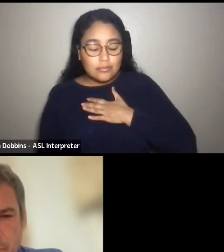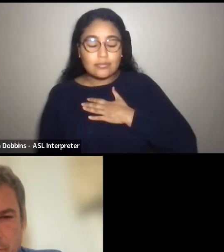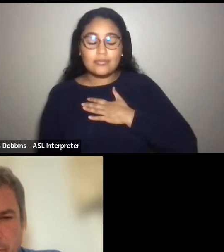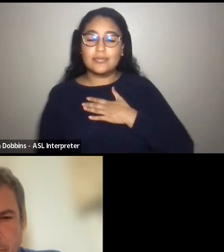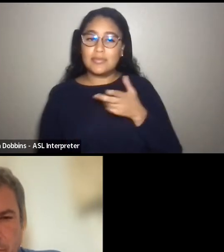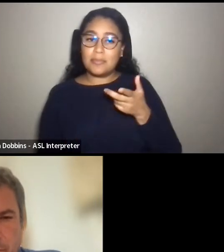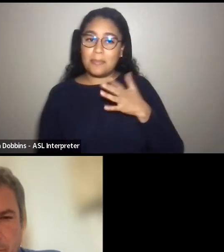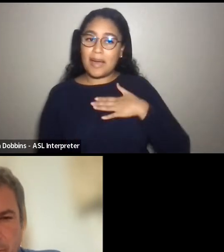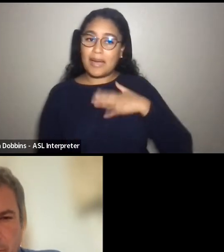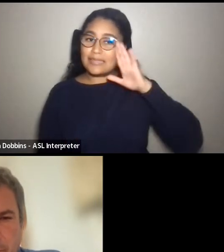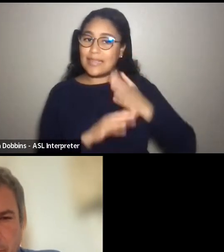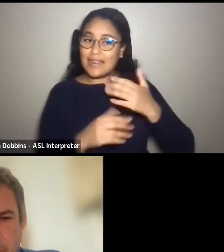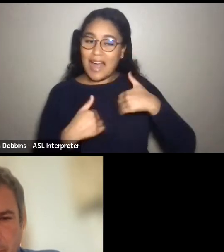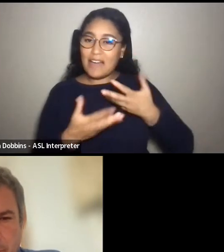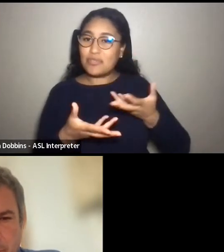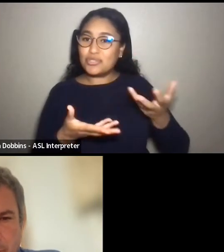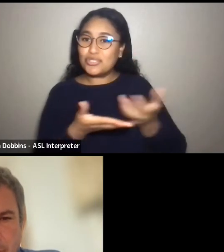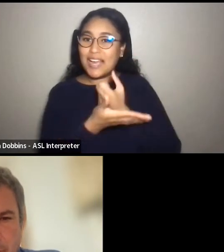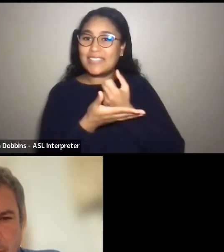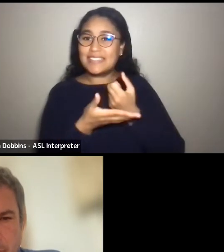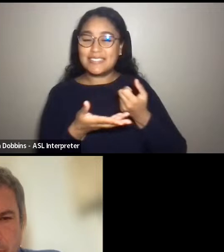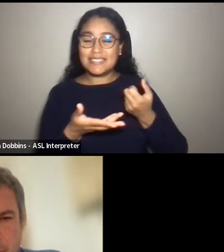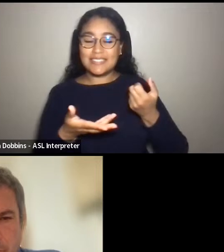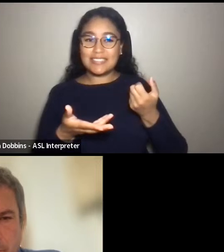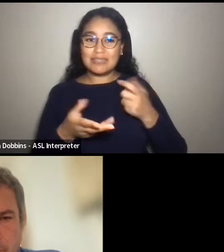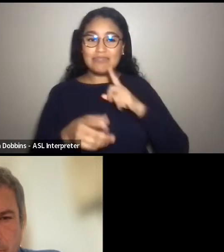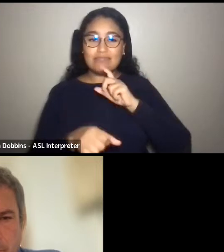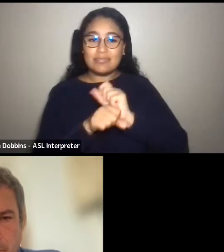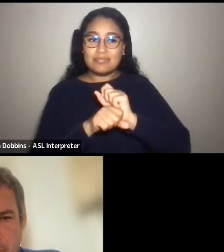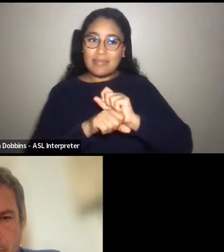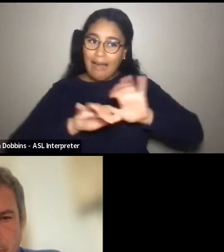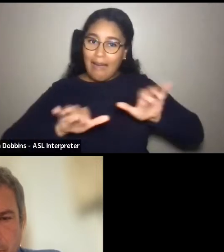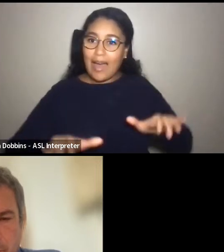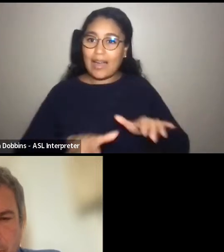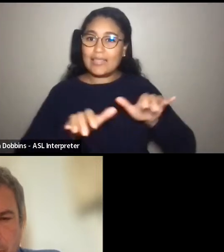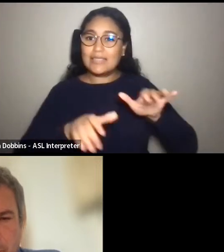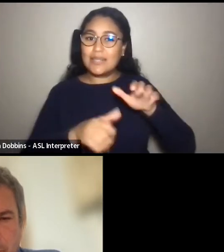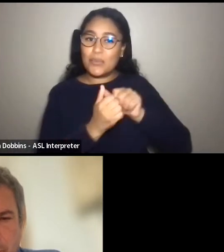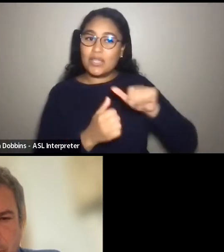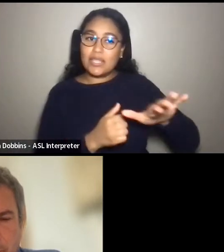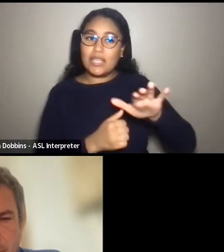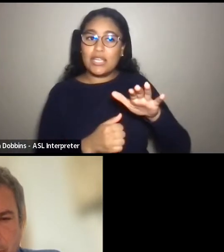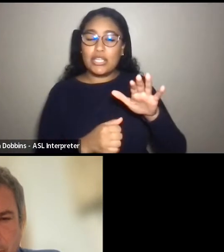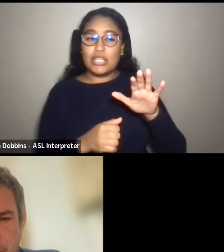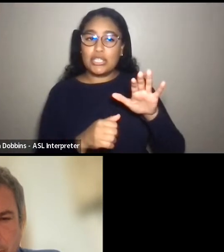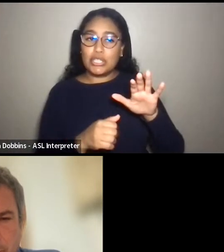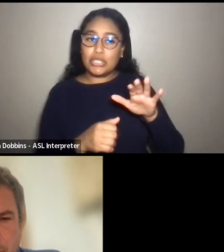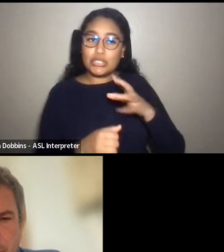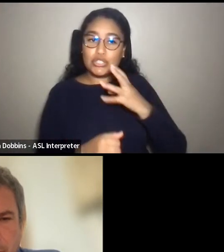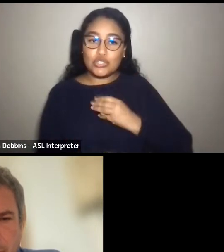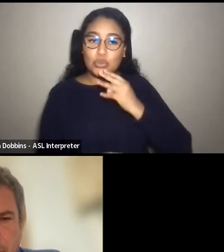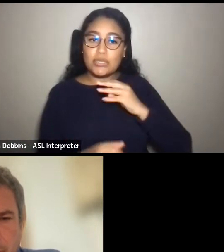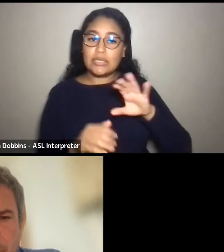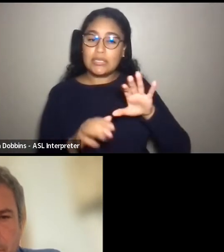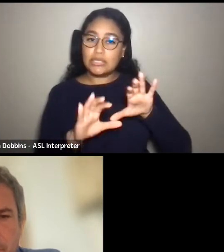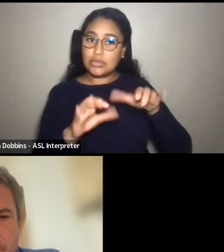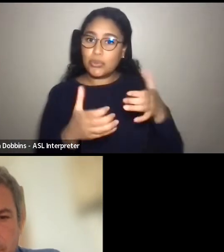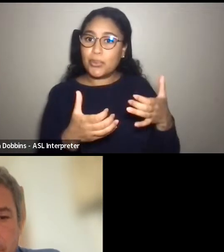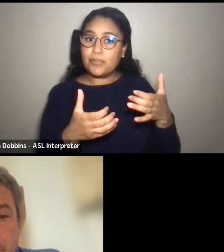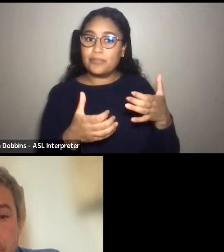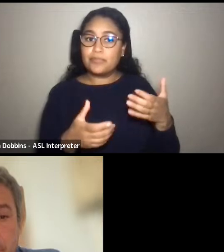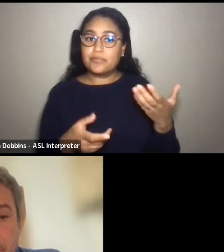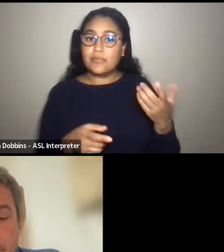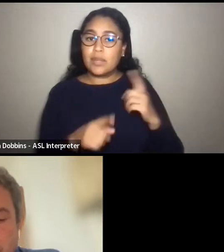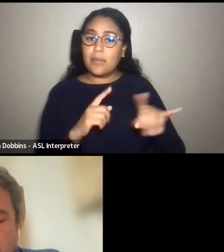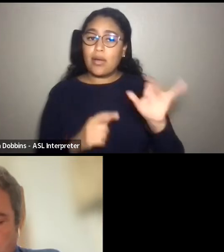had this opportunity. He's active with the Jewish Club, Jewish Culture and Heritage Club at BHS, but